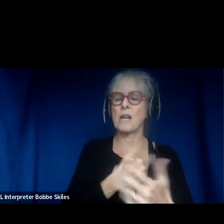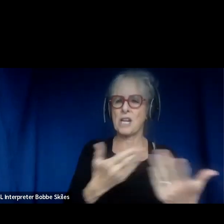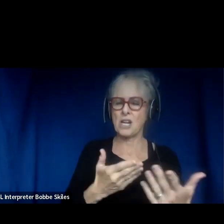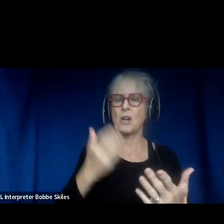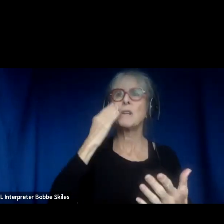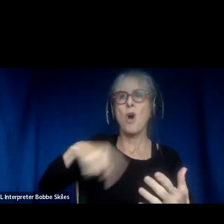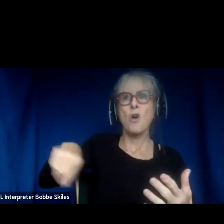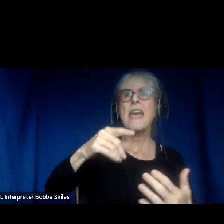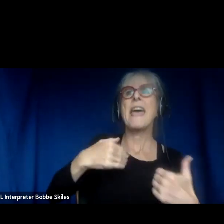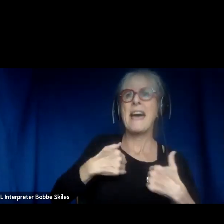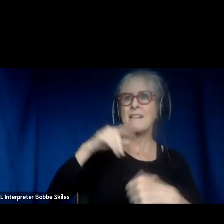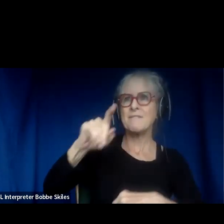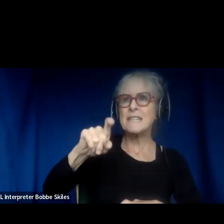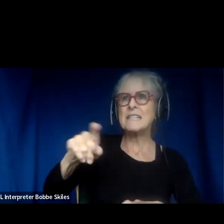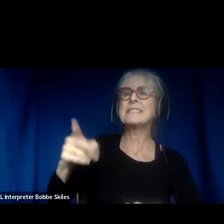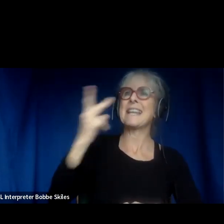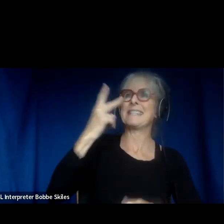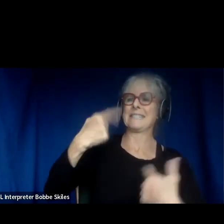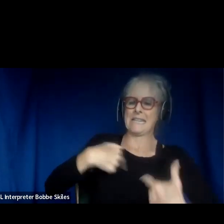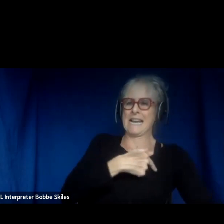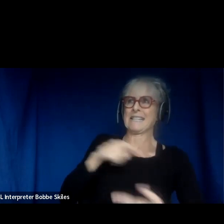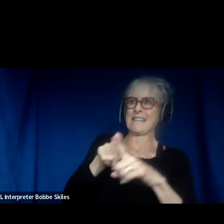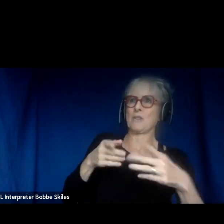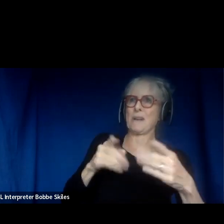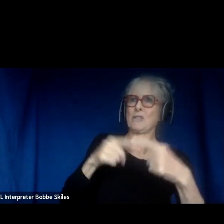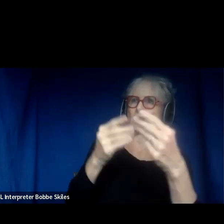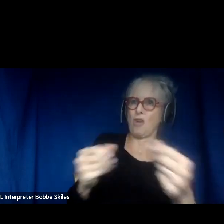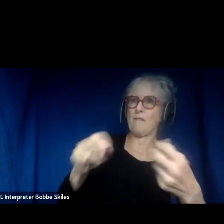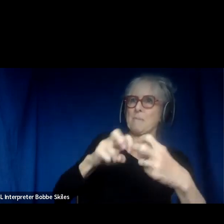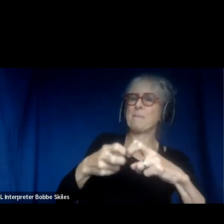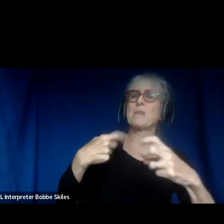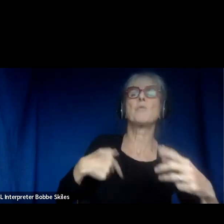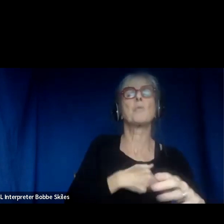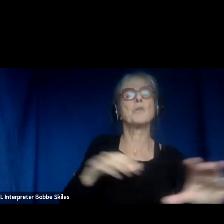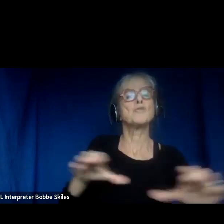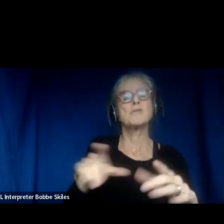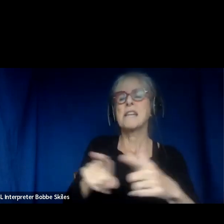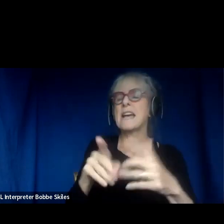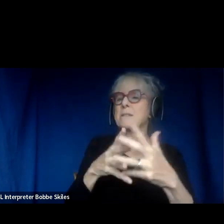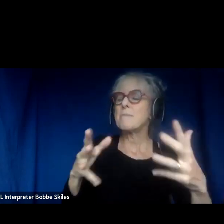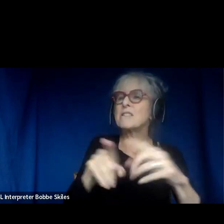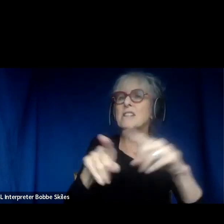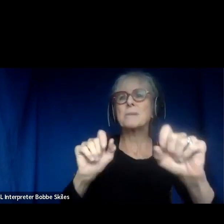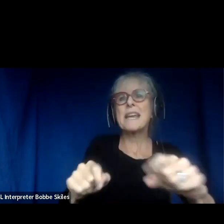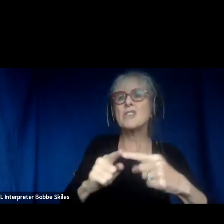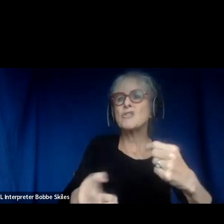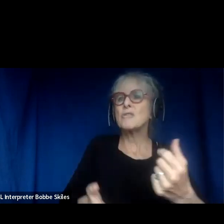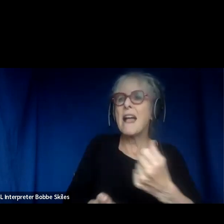a solution, and we're going as fast as we can to meet it. Absolutely, more resources would help.